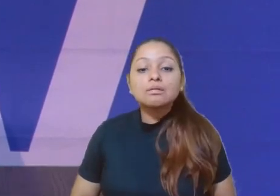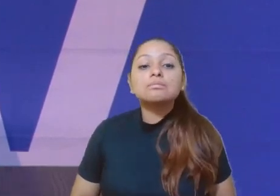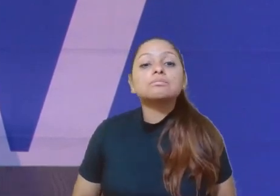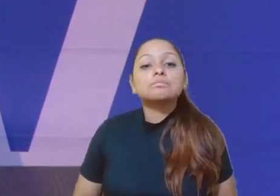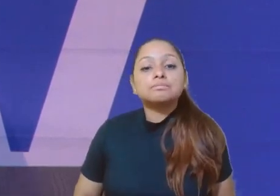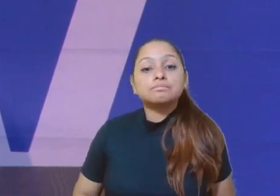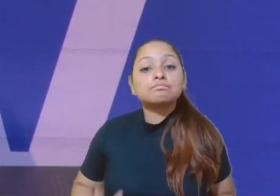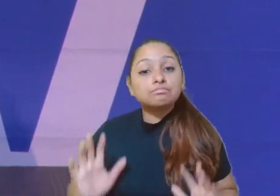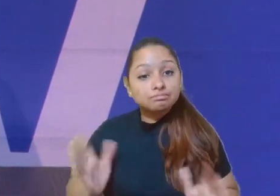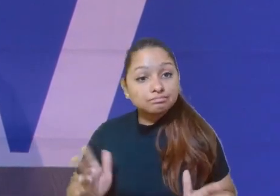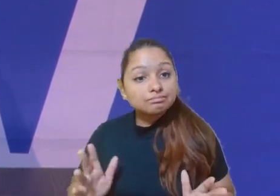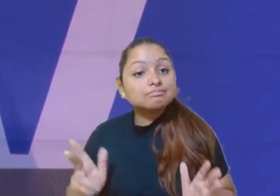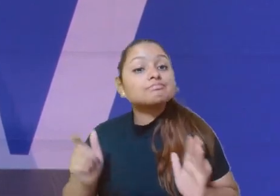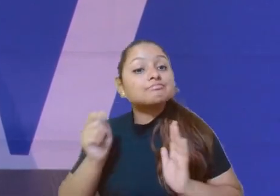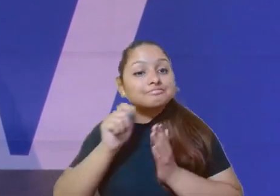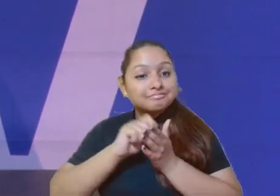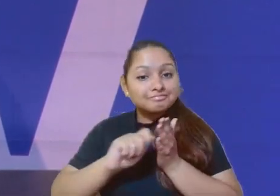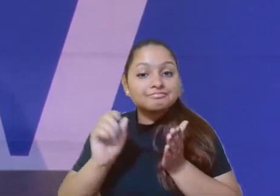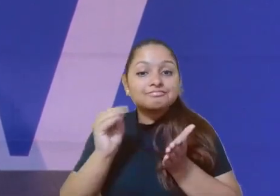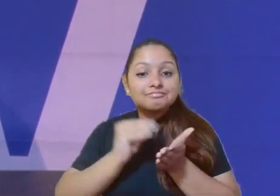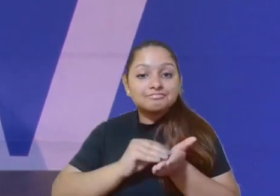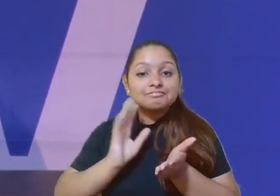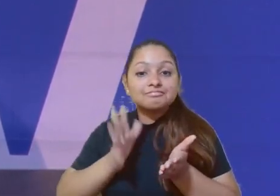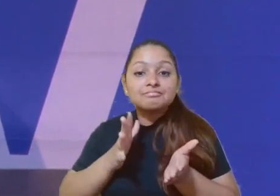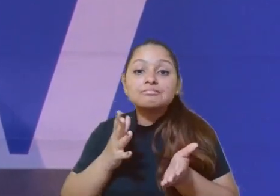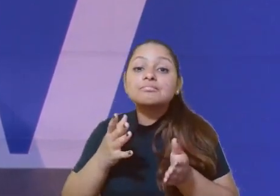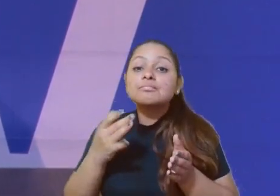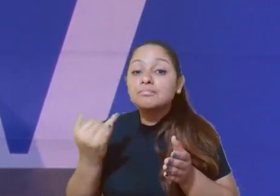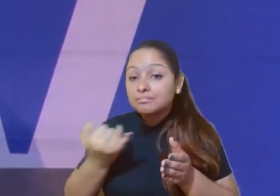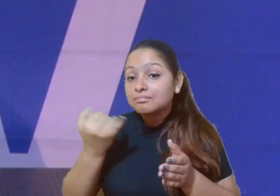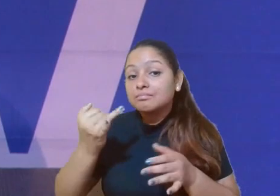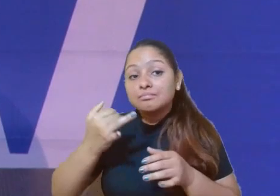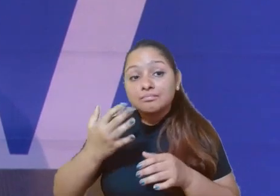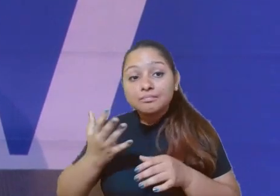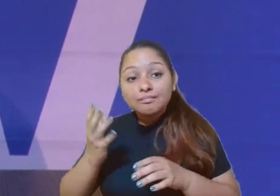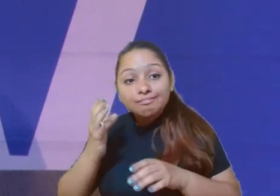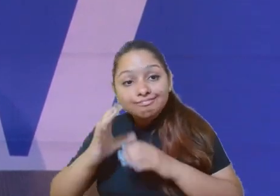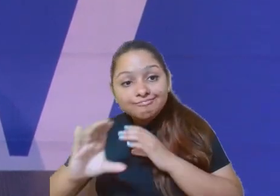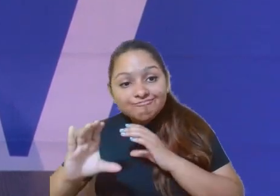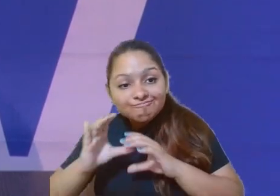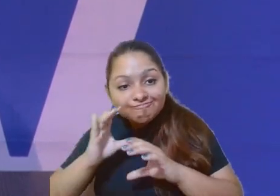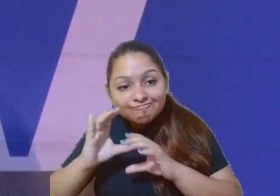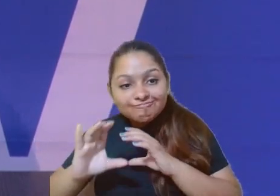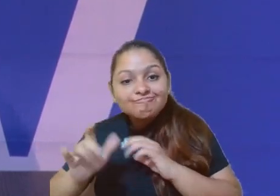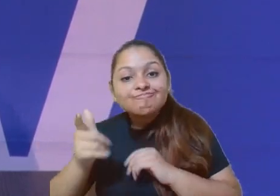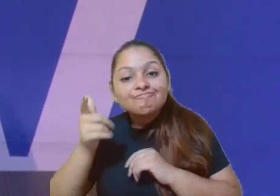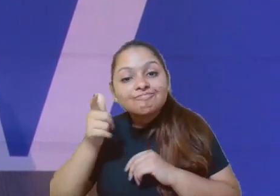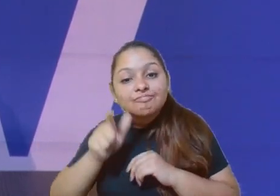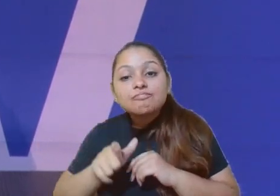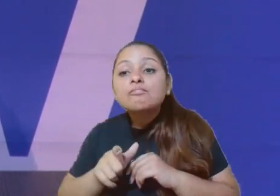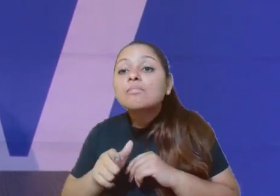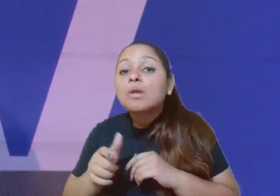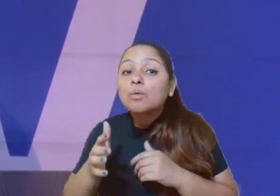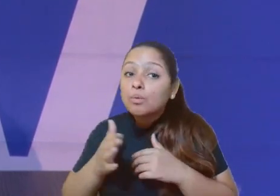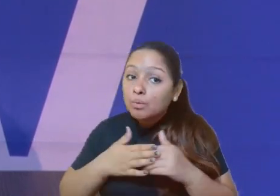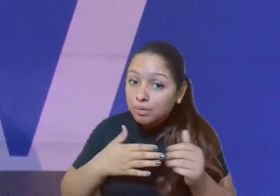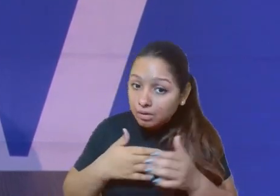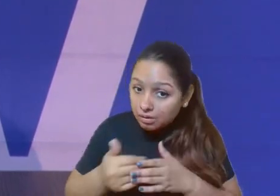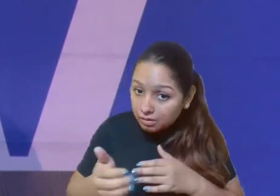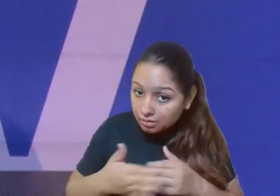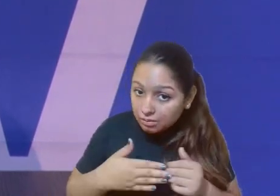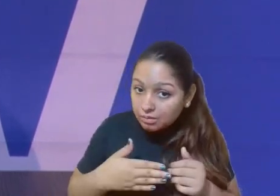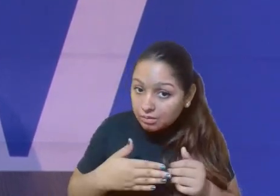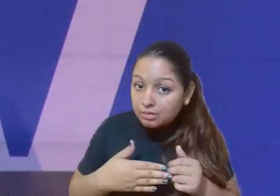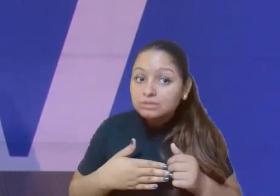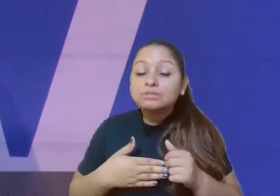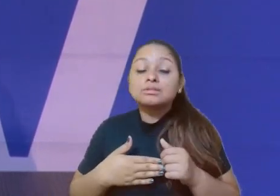have this page for the subscribe to the project so we can have this kind of discussion. Everything is related to imaging.